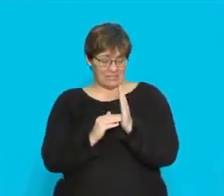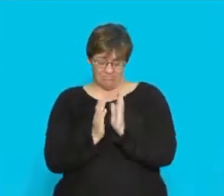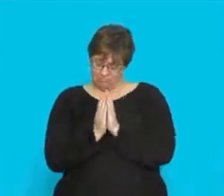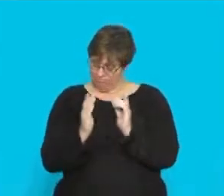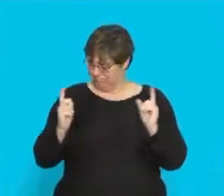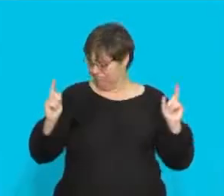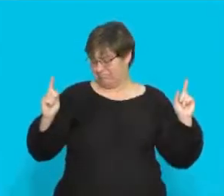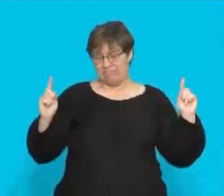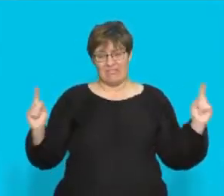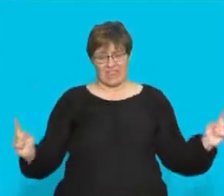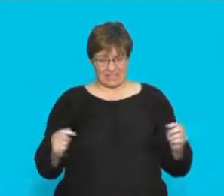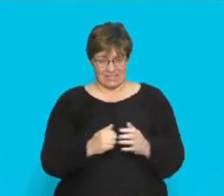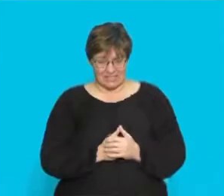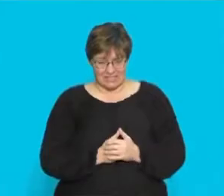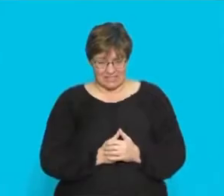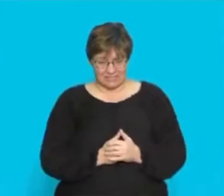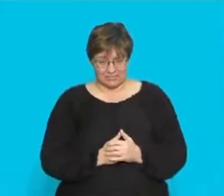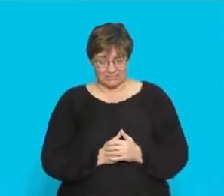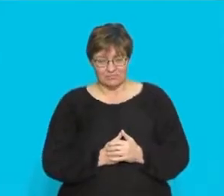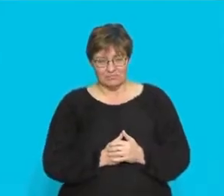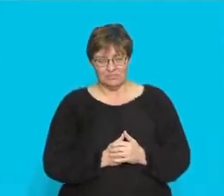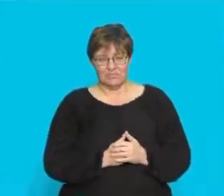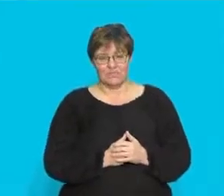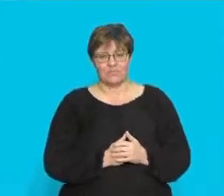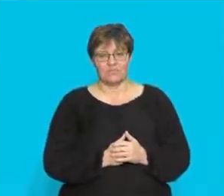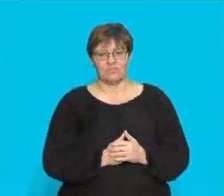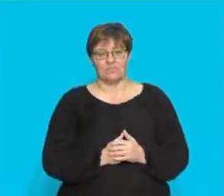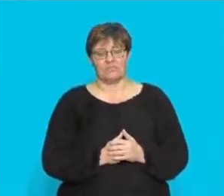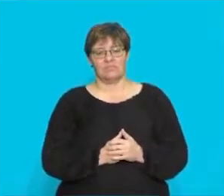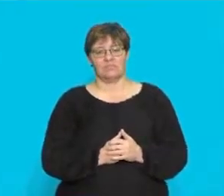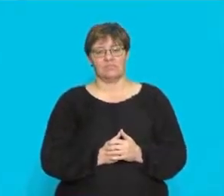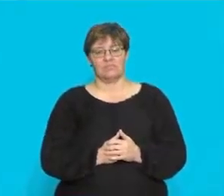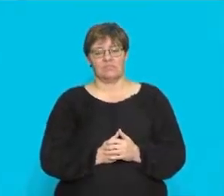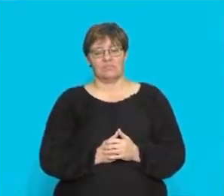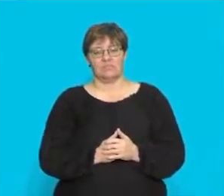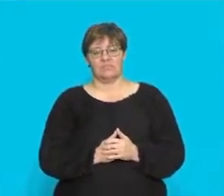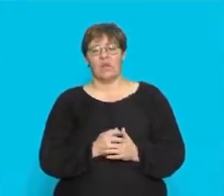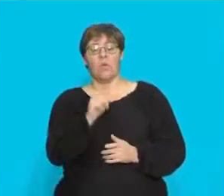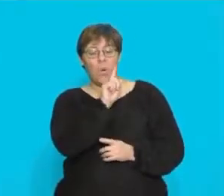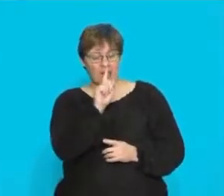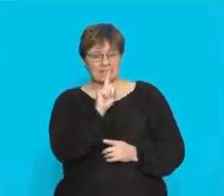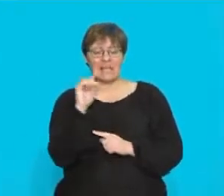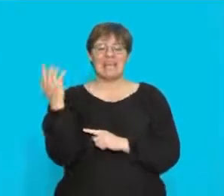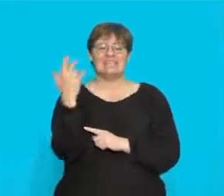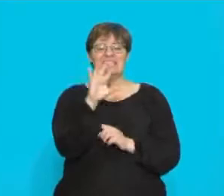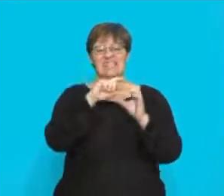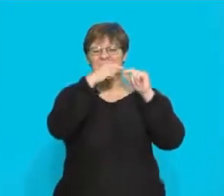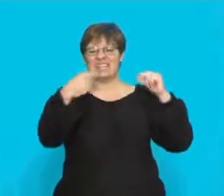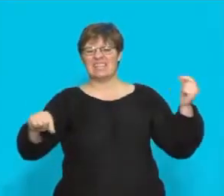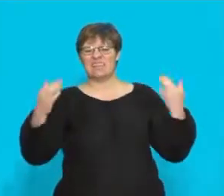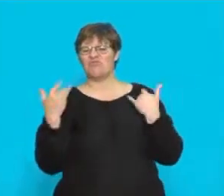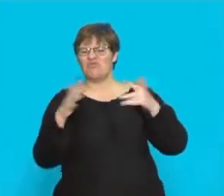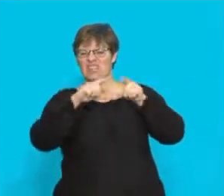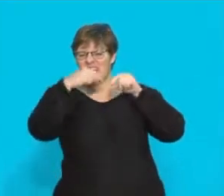talking about over here, you're going to see what falls into this category is going to be seaweed, right? Very often